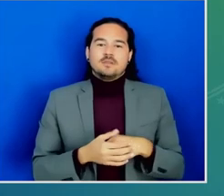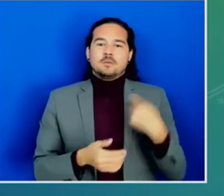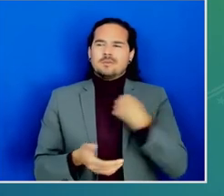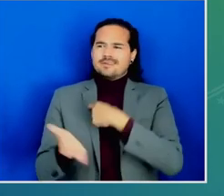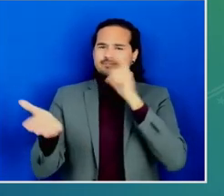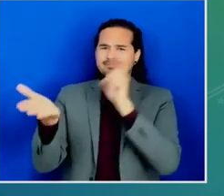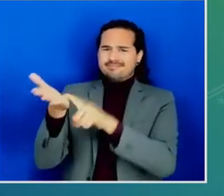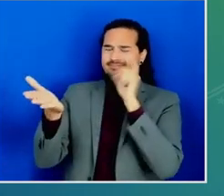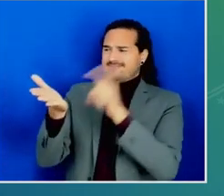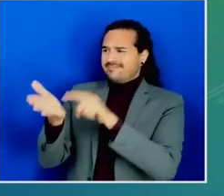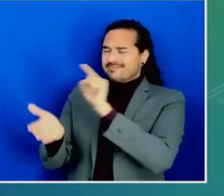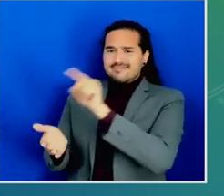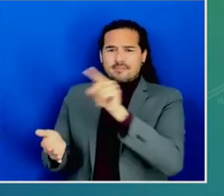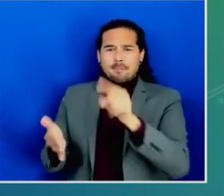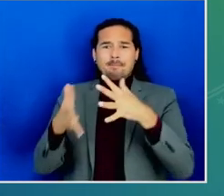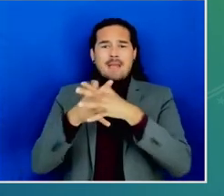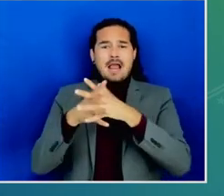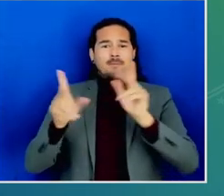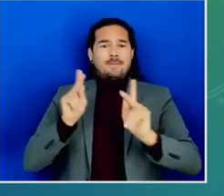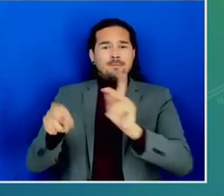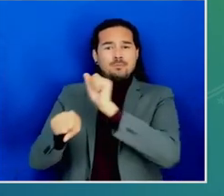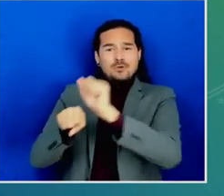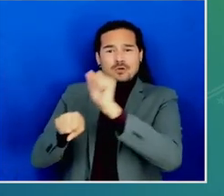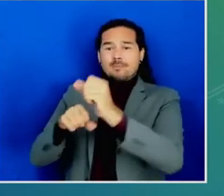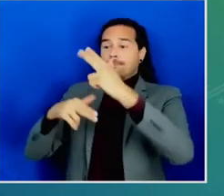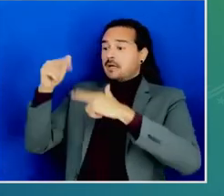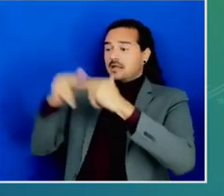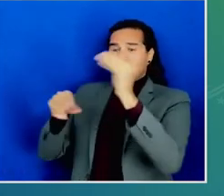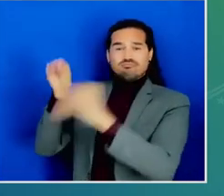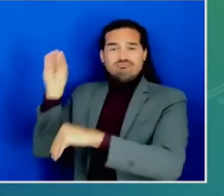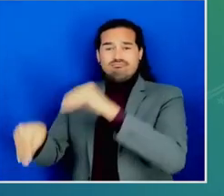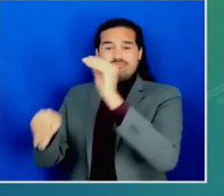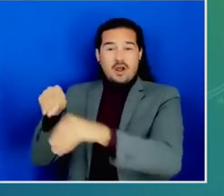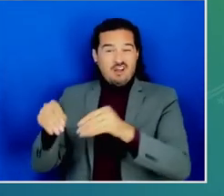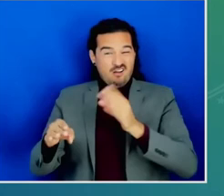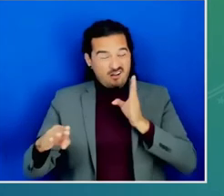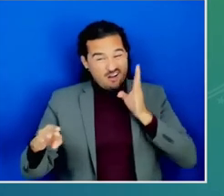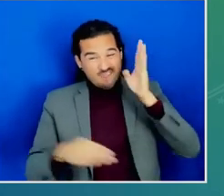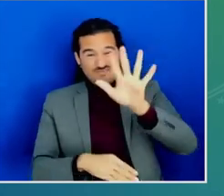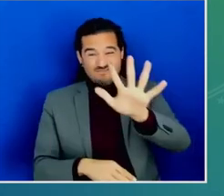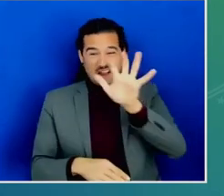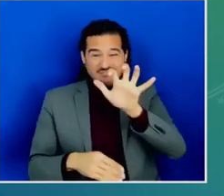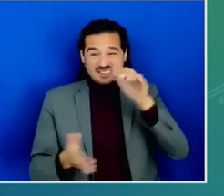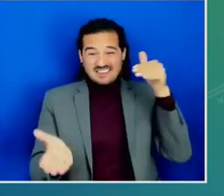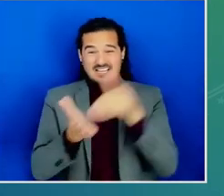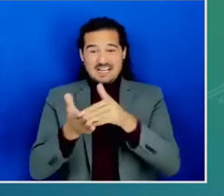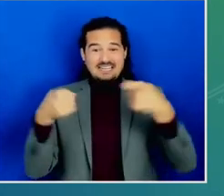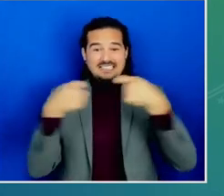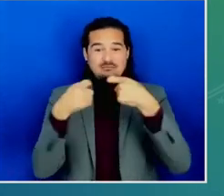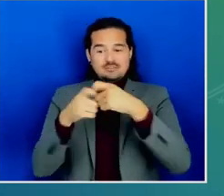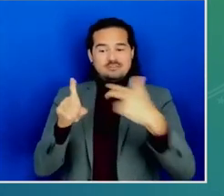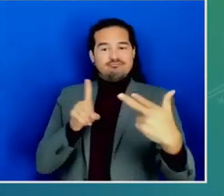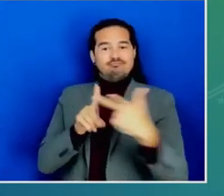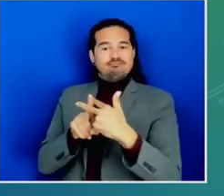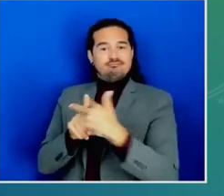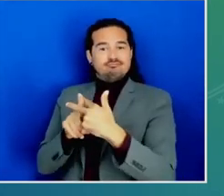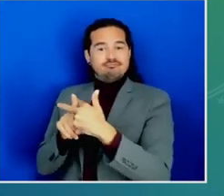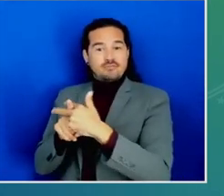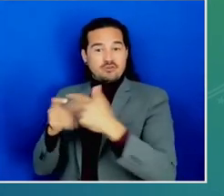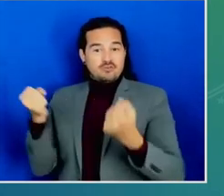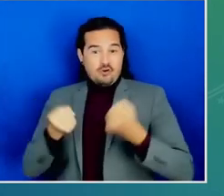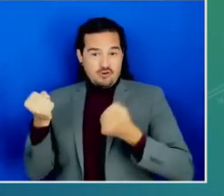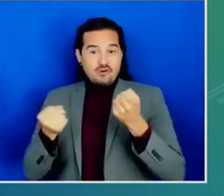see American workers building and installing over 500,000 electric vehicle charging stations across this country. We see